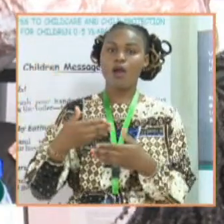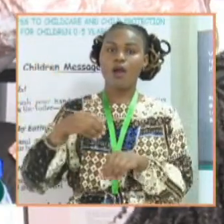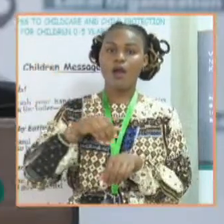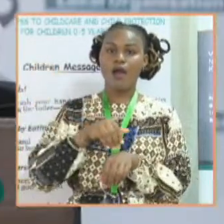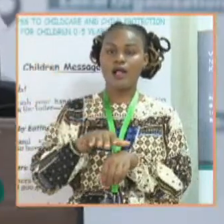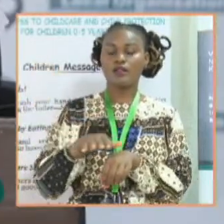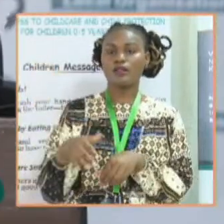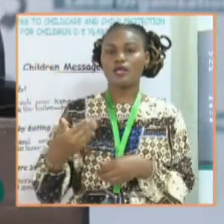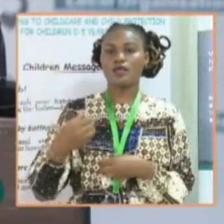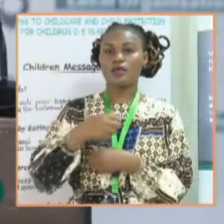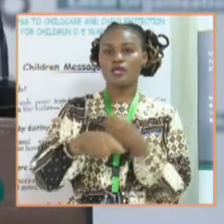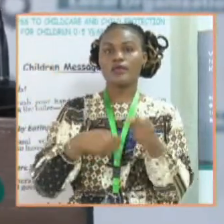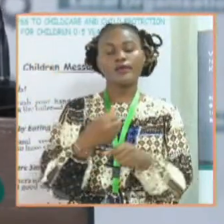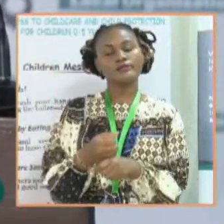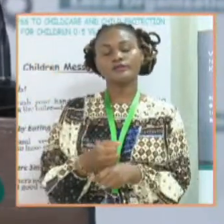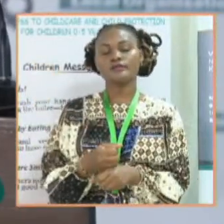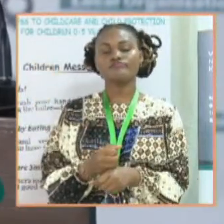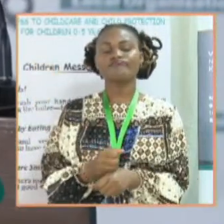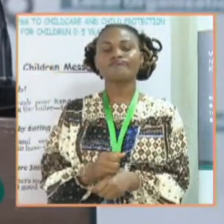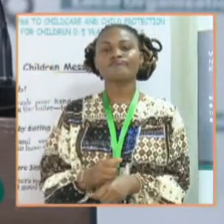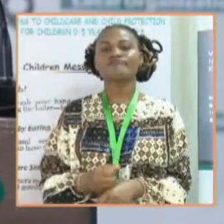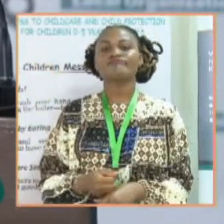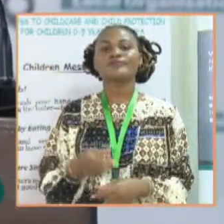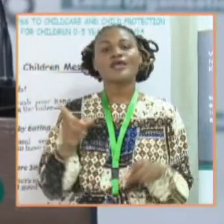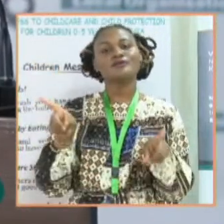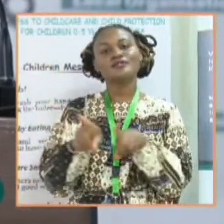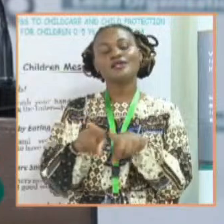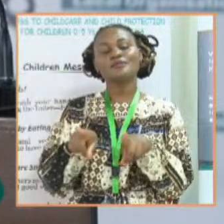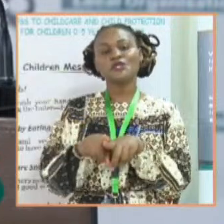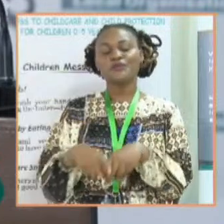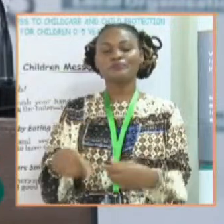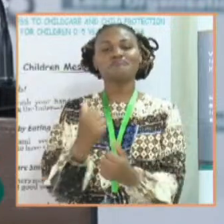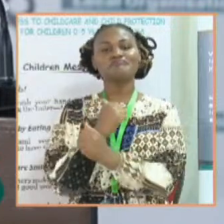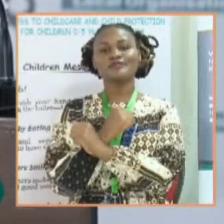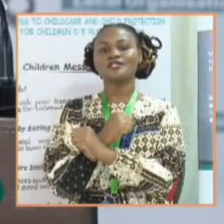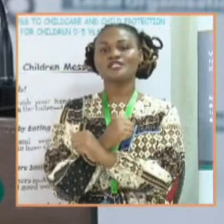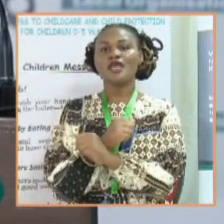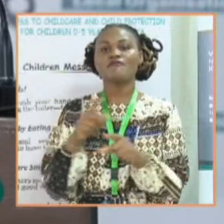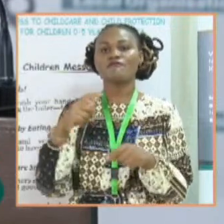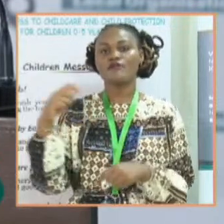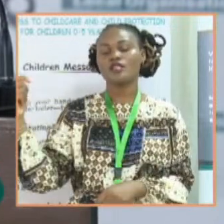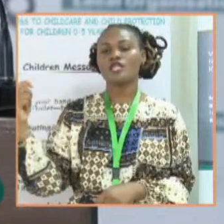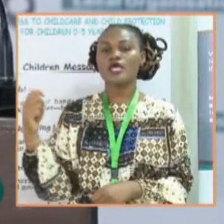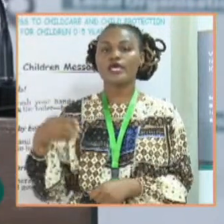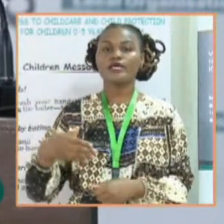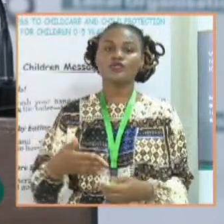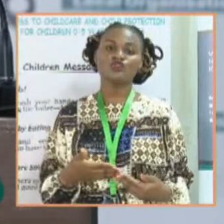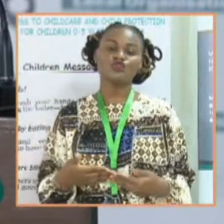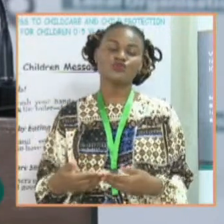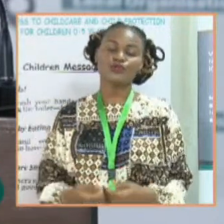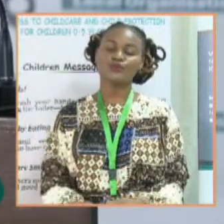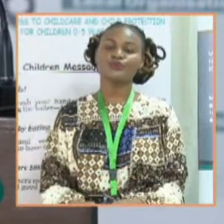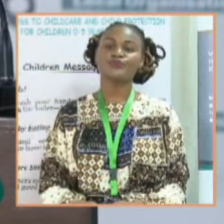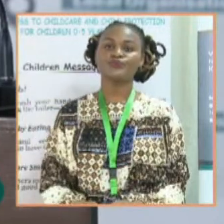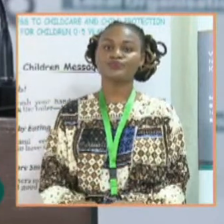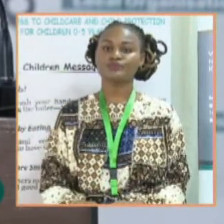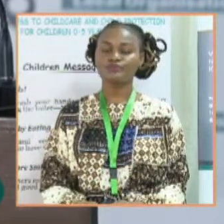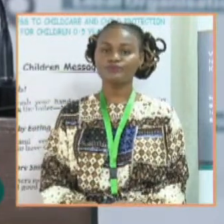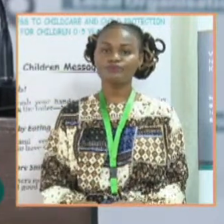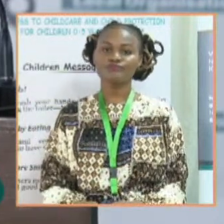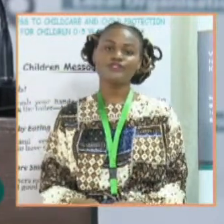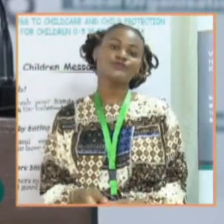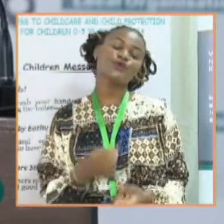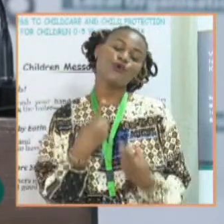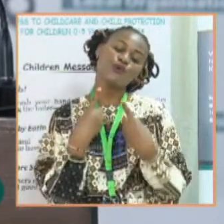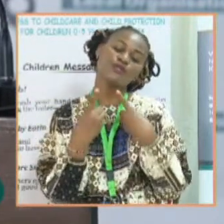the Children, we have very many partners. Even us, ECD Network has a table. So kindly, as you mingle, as you look for these panelists to continue